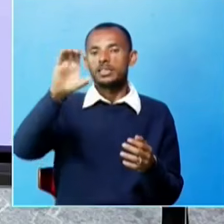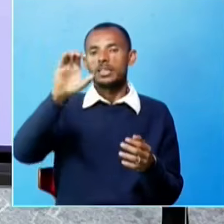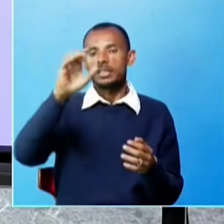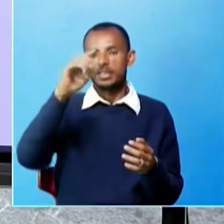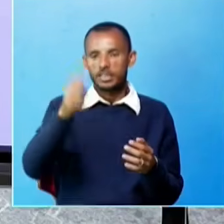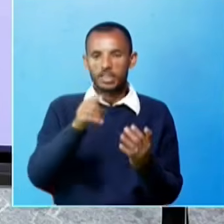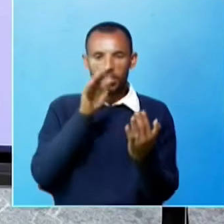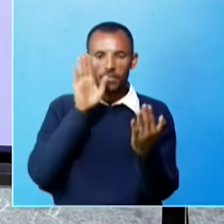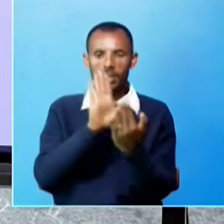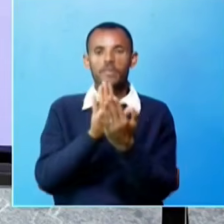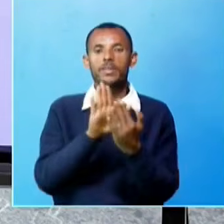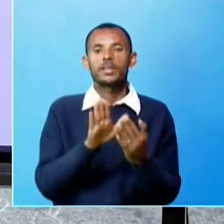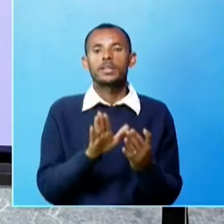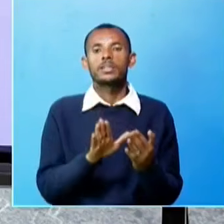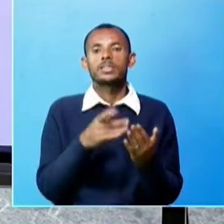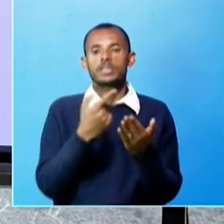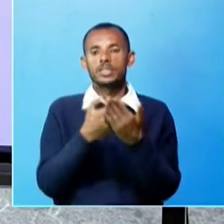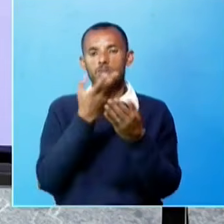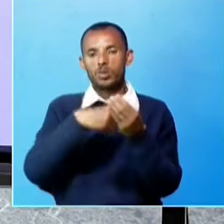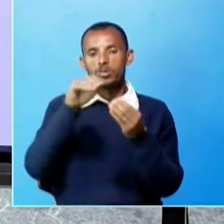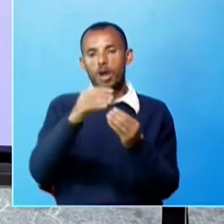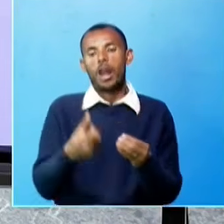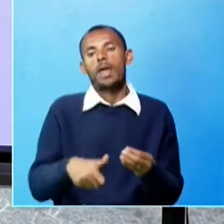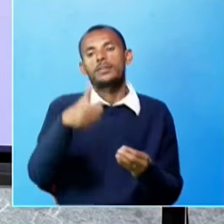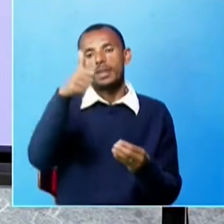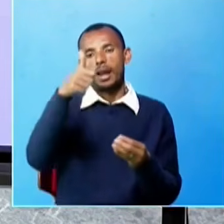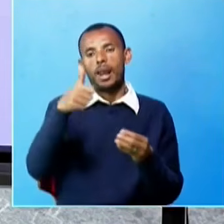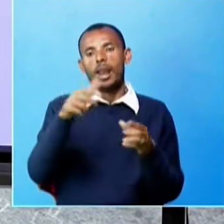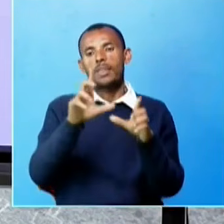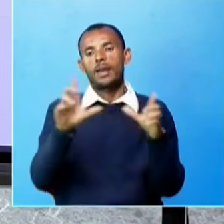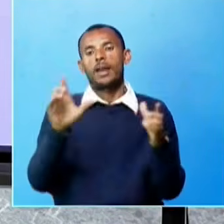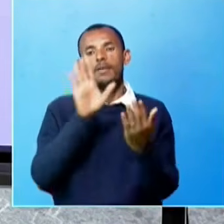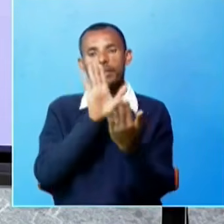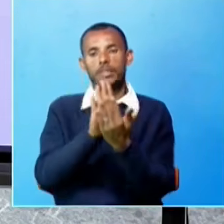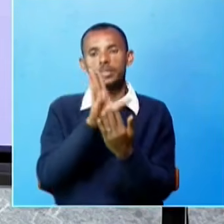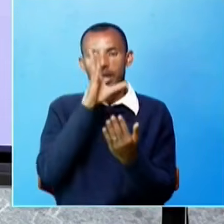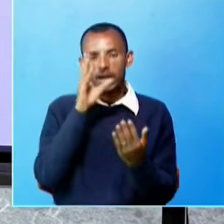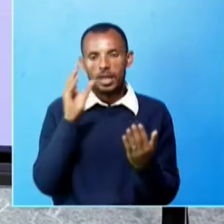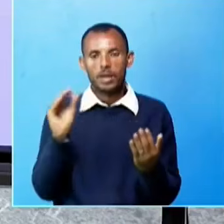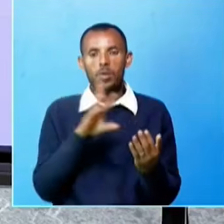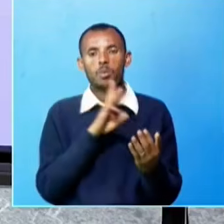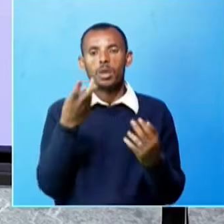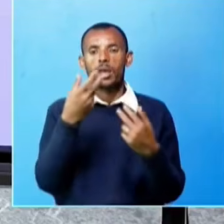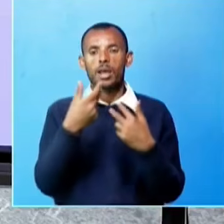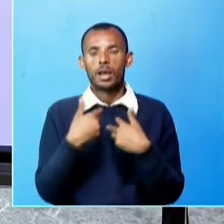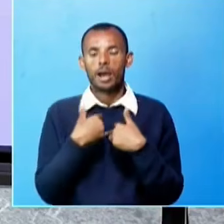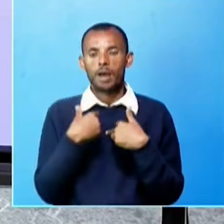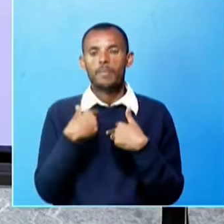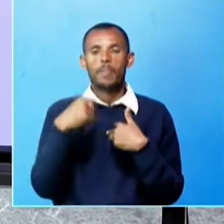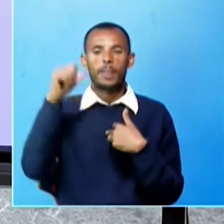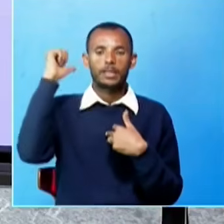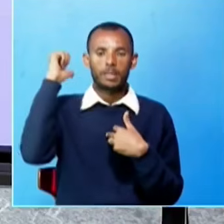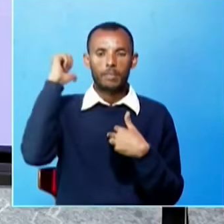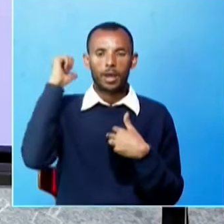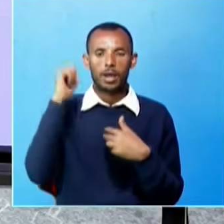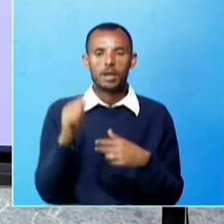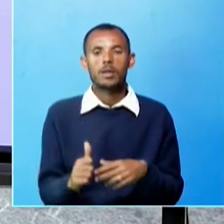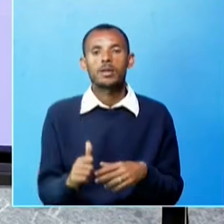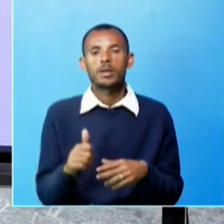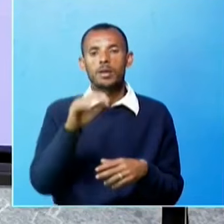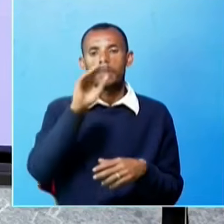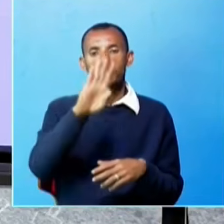HDCG. Okay, this part is also another lateral face. And we have at the back, which is